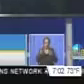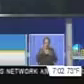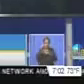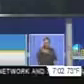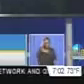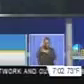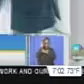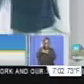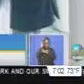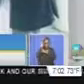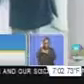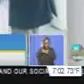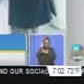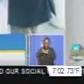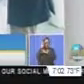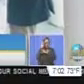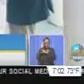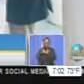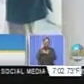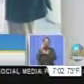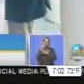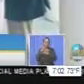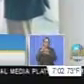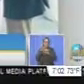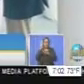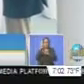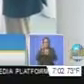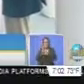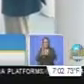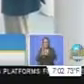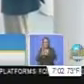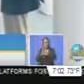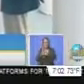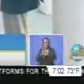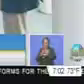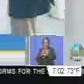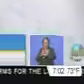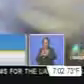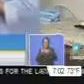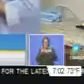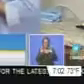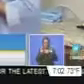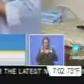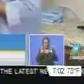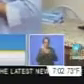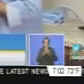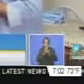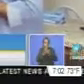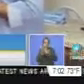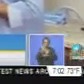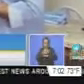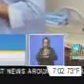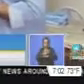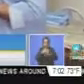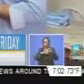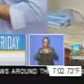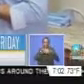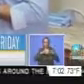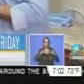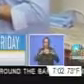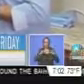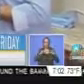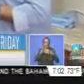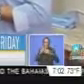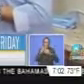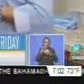of the Bahamas spending Saturday in Bimini after landing there yesterday for a full day of activities. After officially